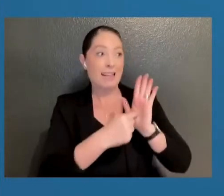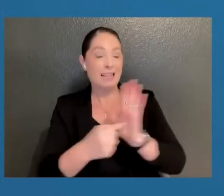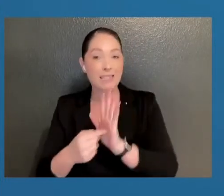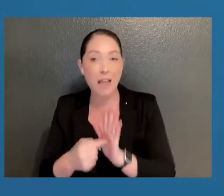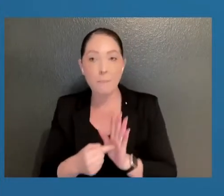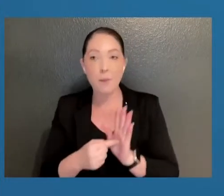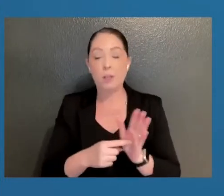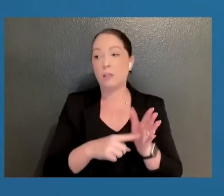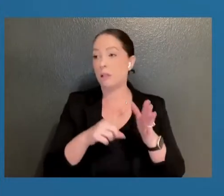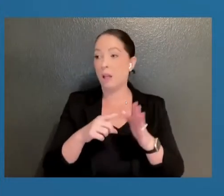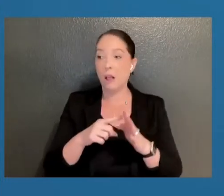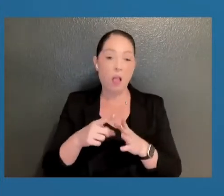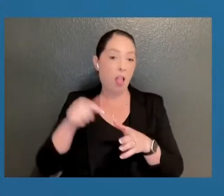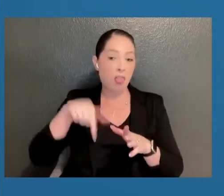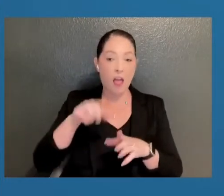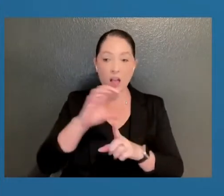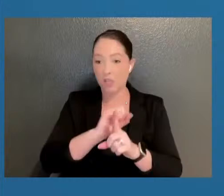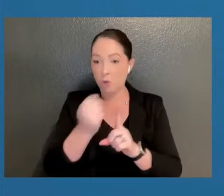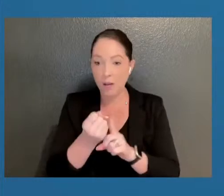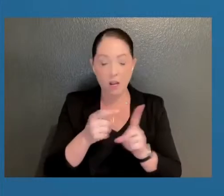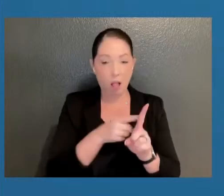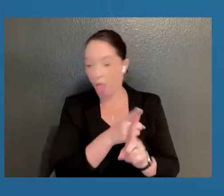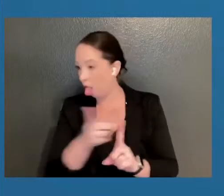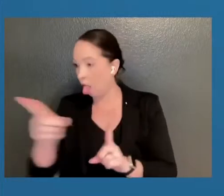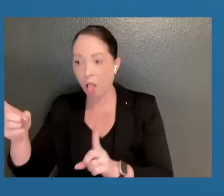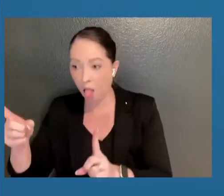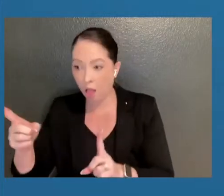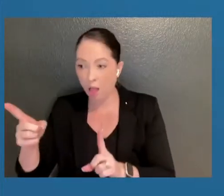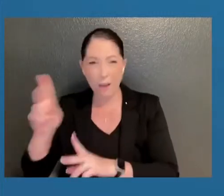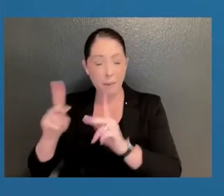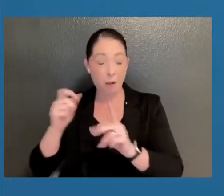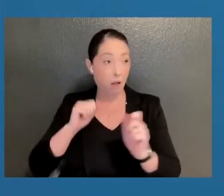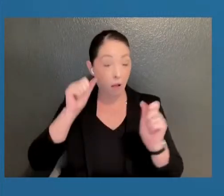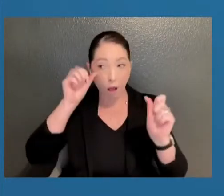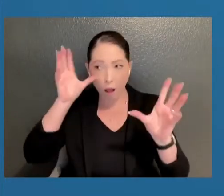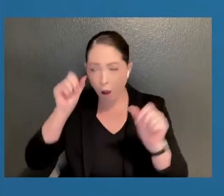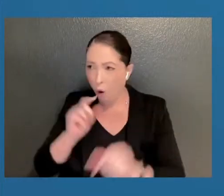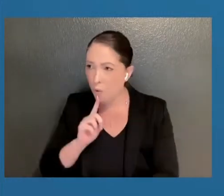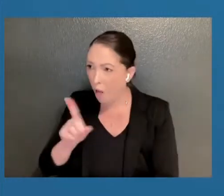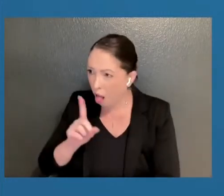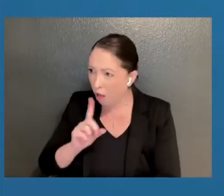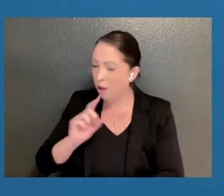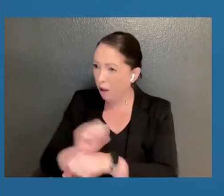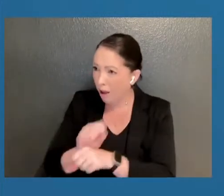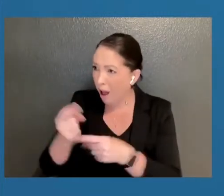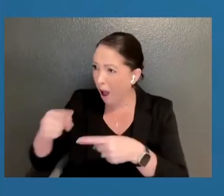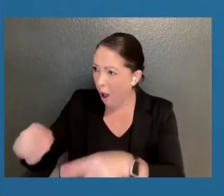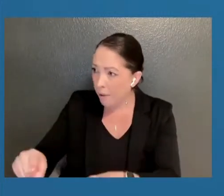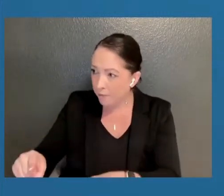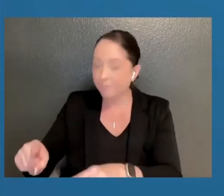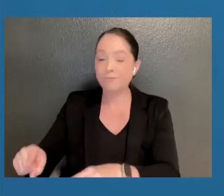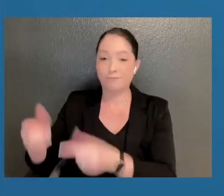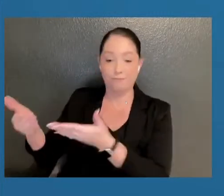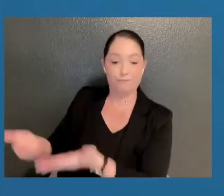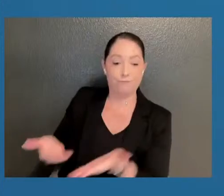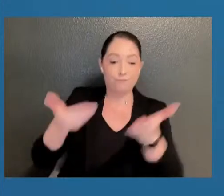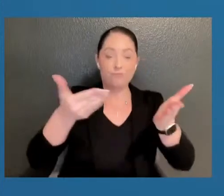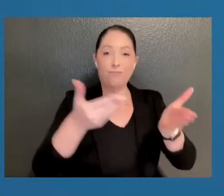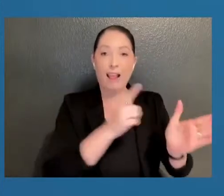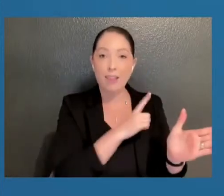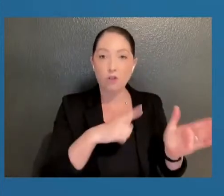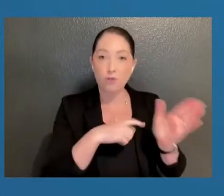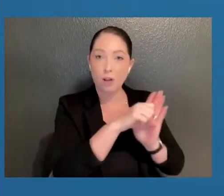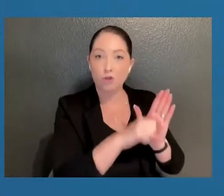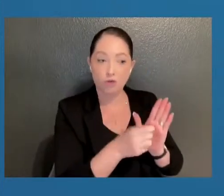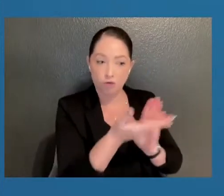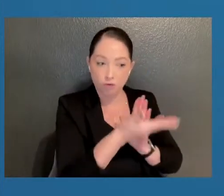wrong track, almost shocking people with the outcomes. Take those messages to our state legislature. Share with them what